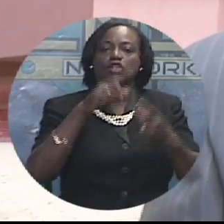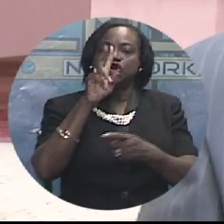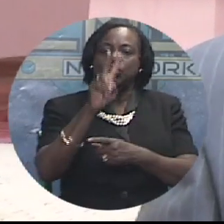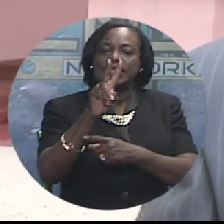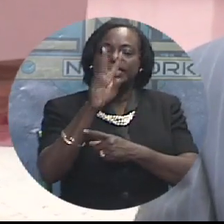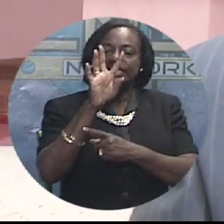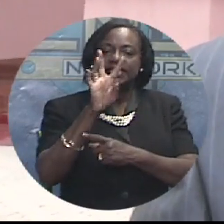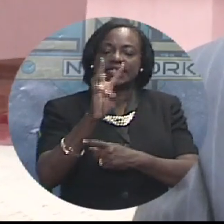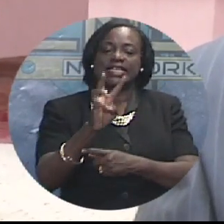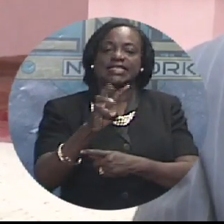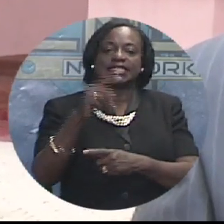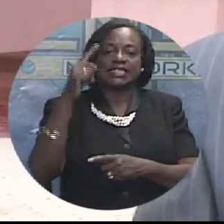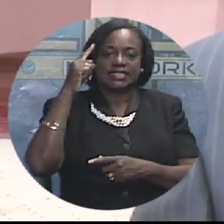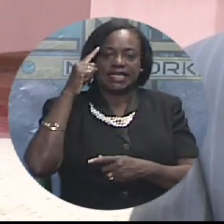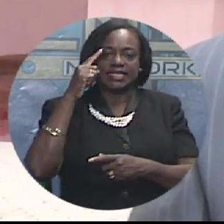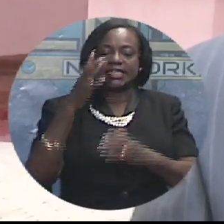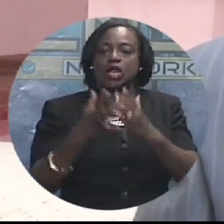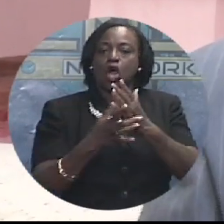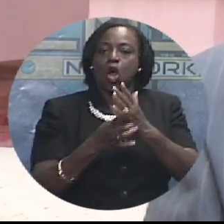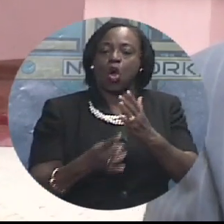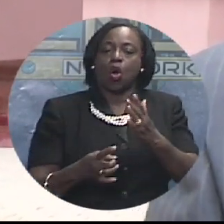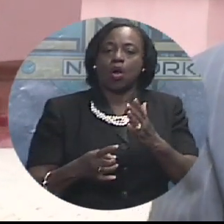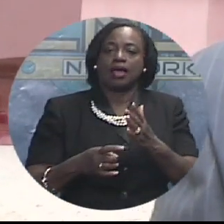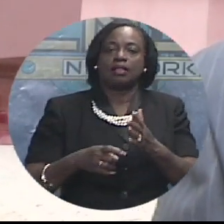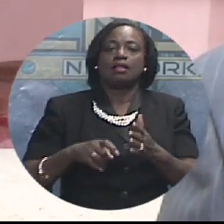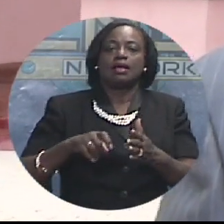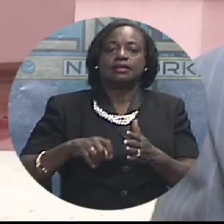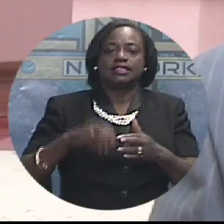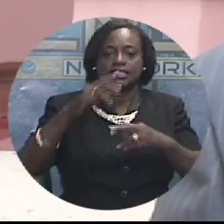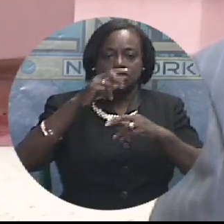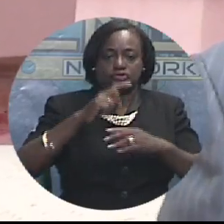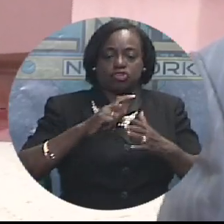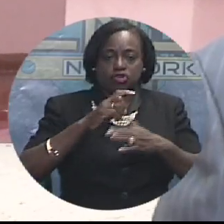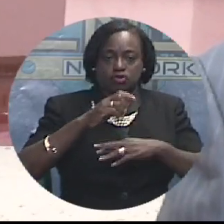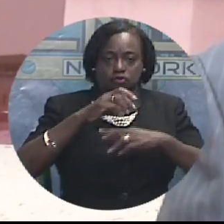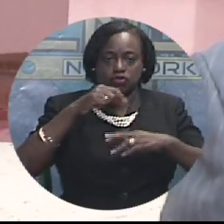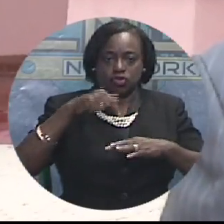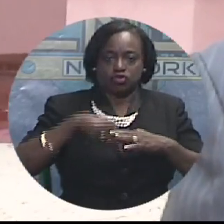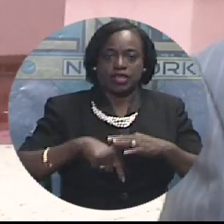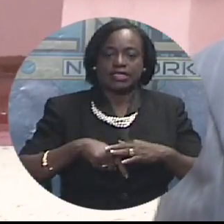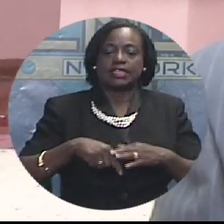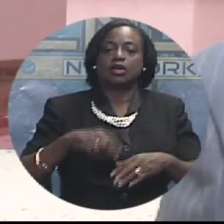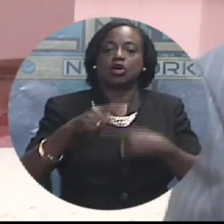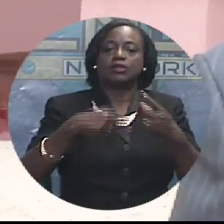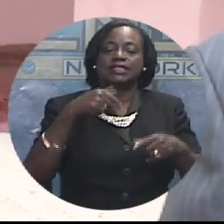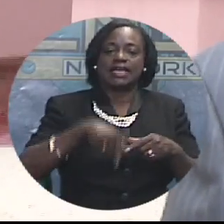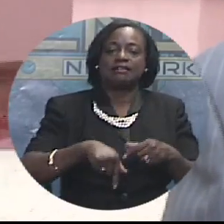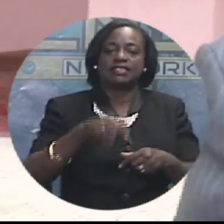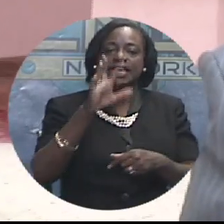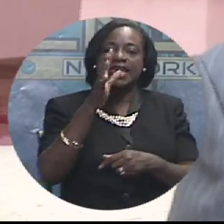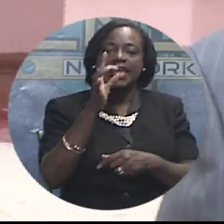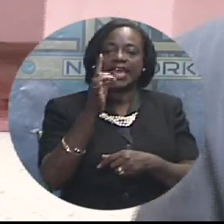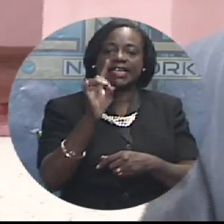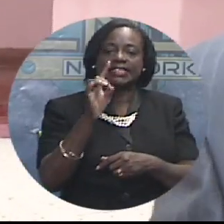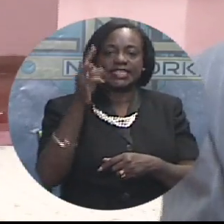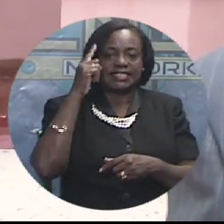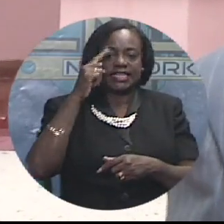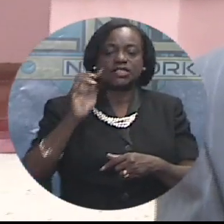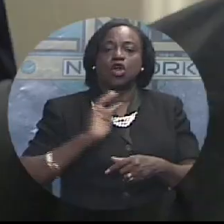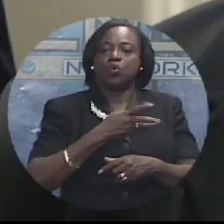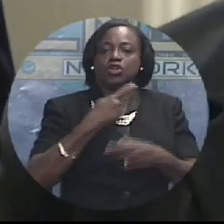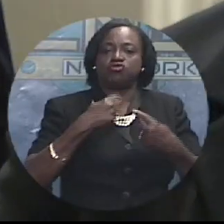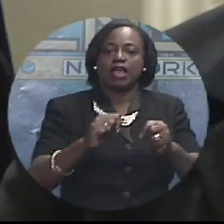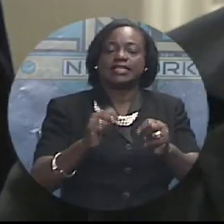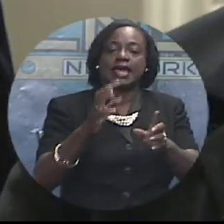cents, and our oil prices decreased the way it did. We've gone down as low as 18 cents per kilowatt hour. We're trying to help